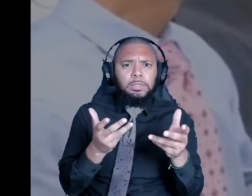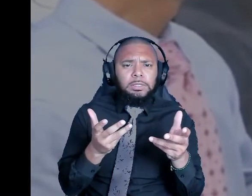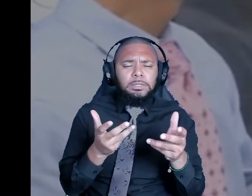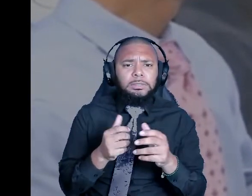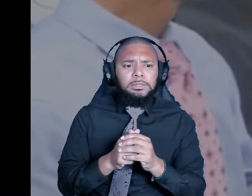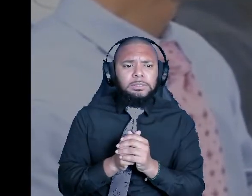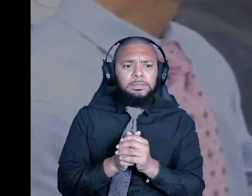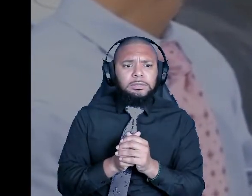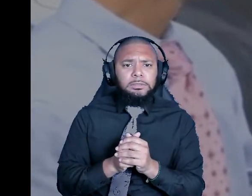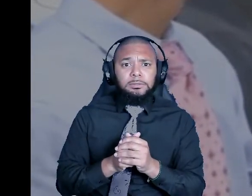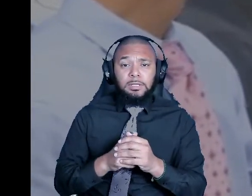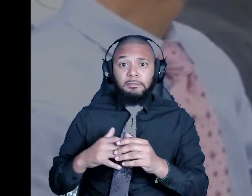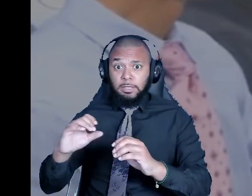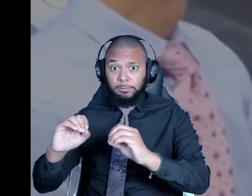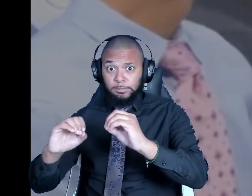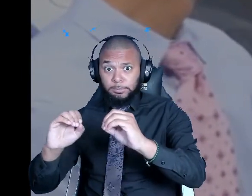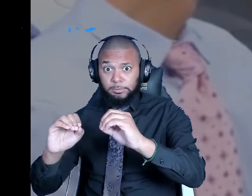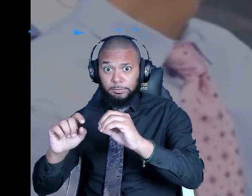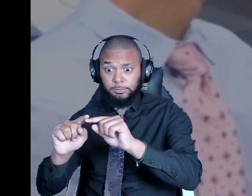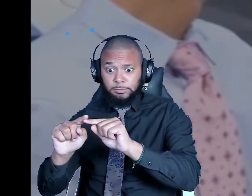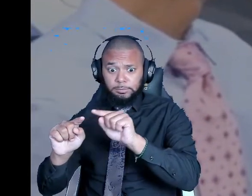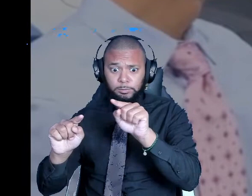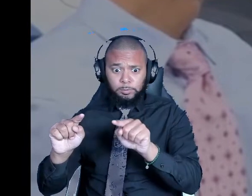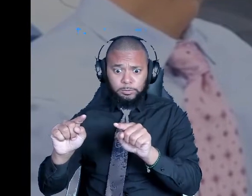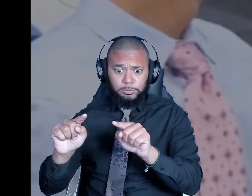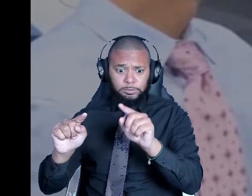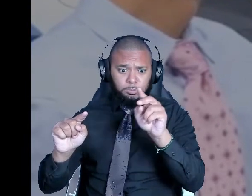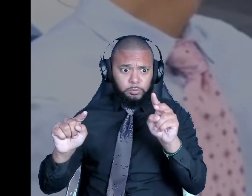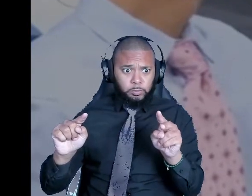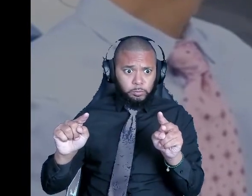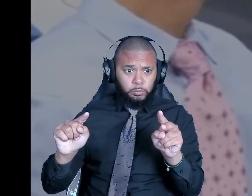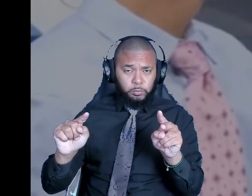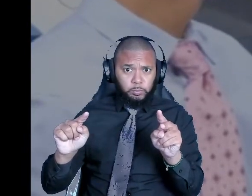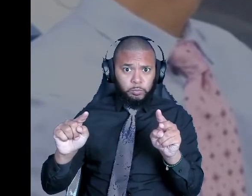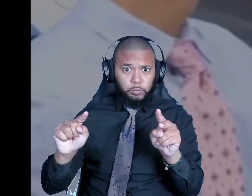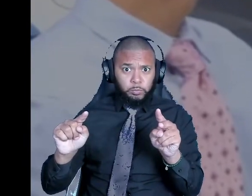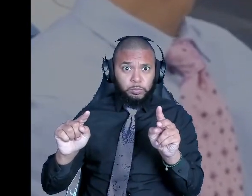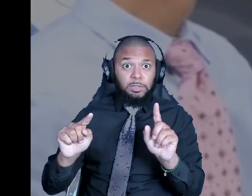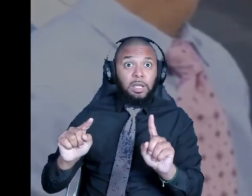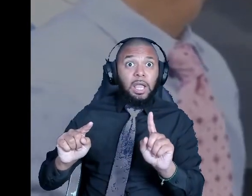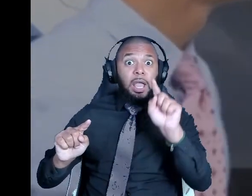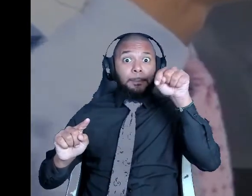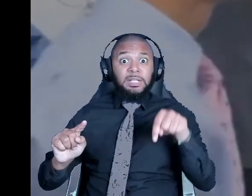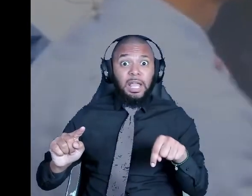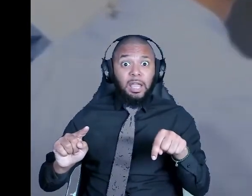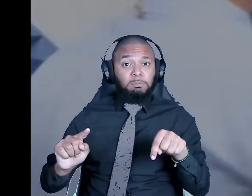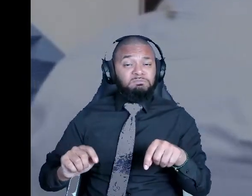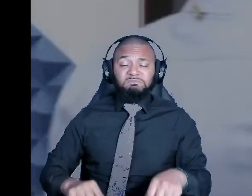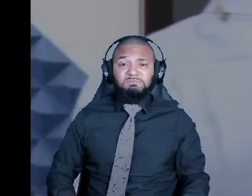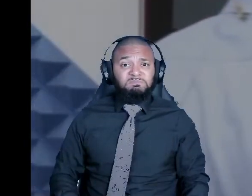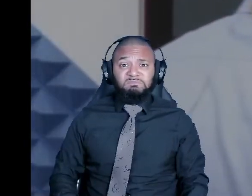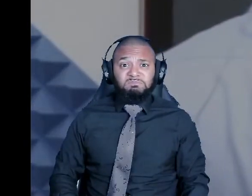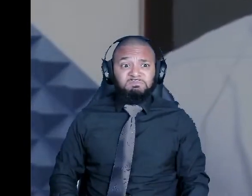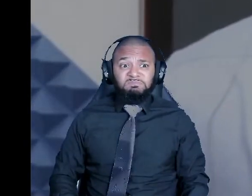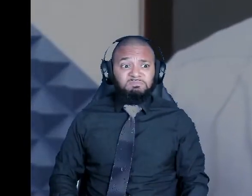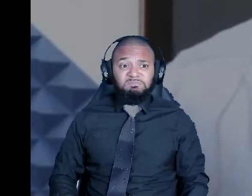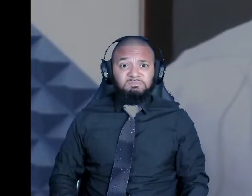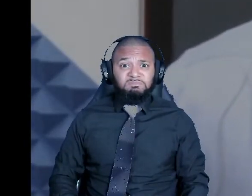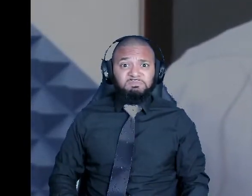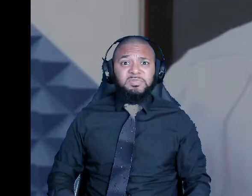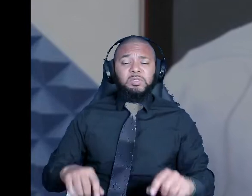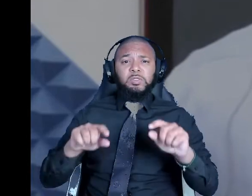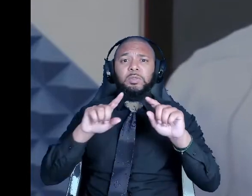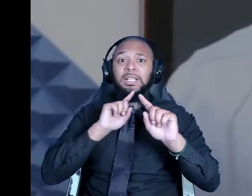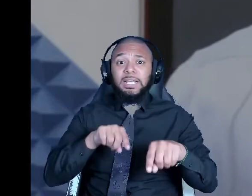the origin, on the x-axis, we go over 2. Then we don't go up or down at all. So the solution is